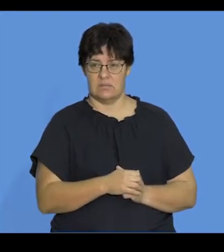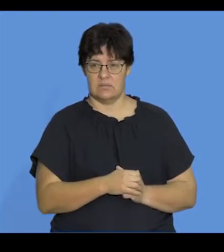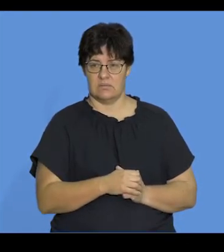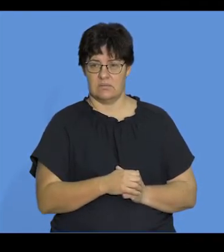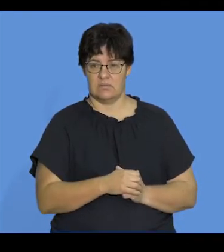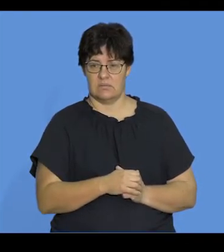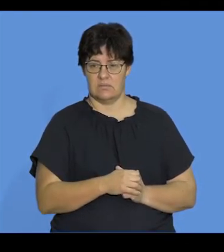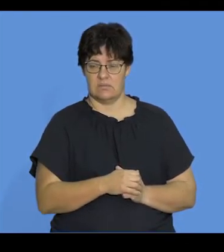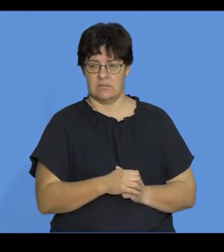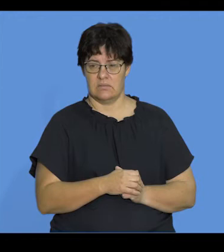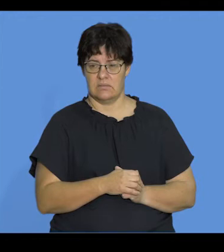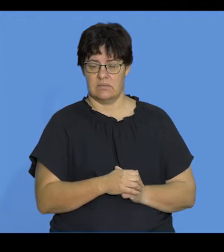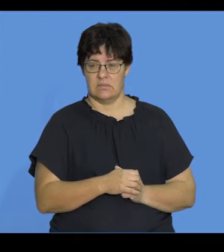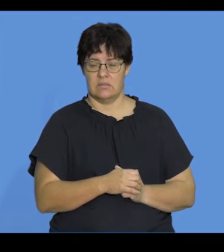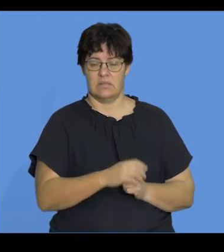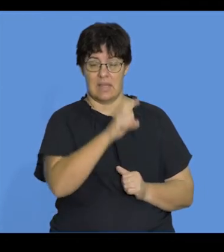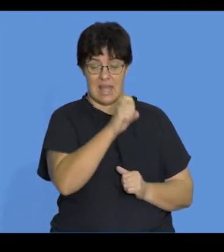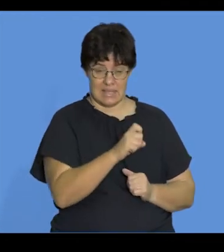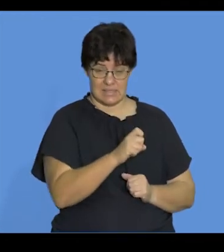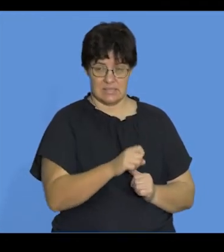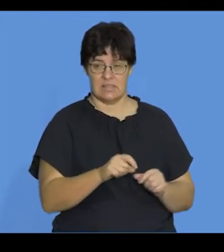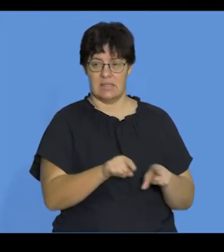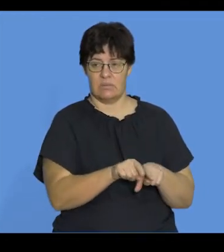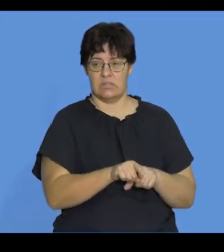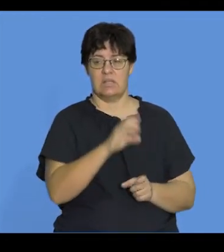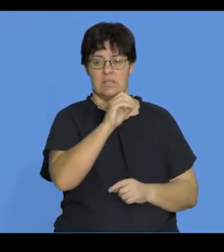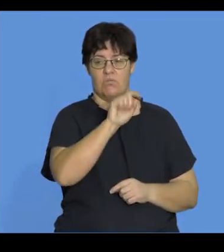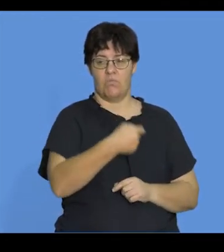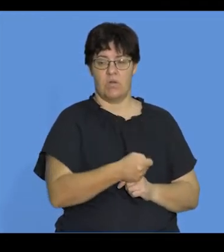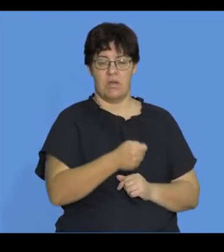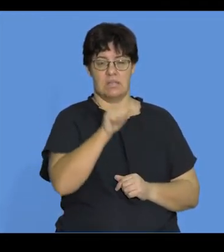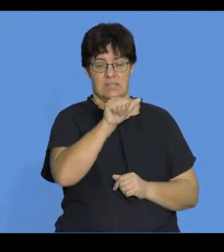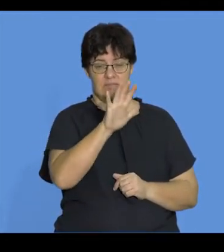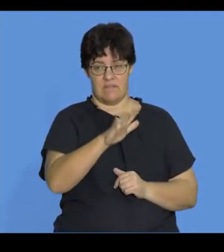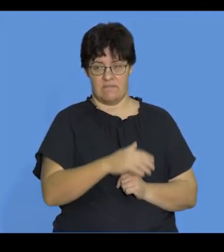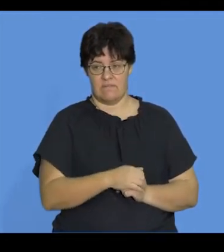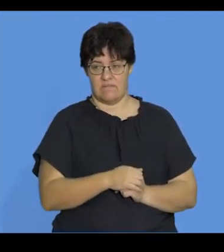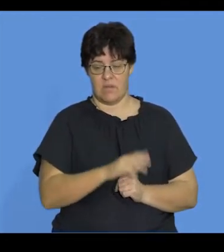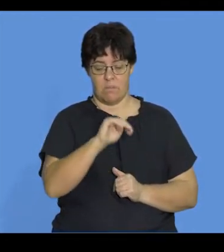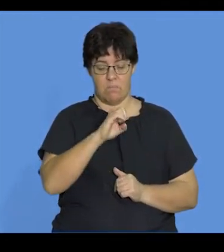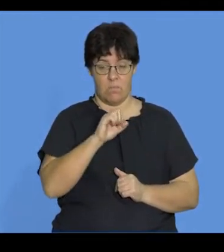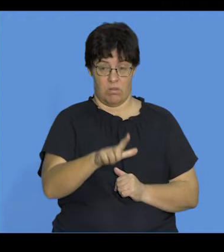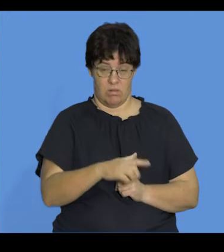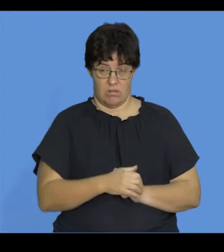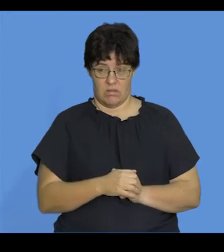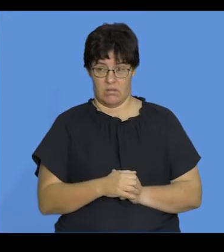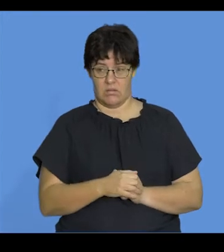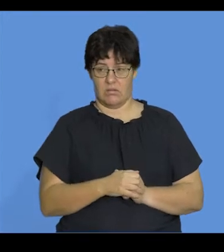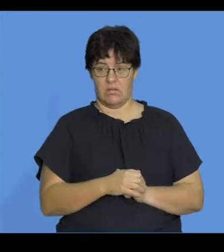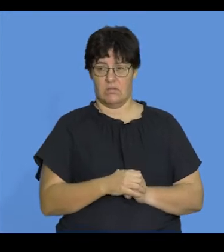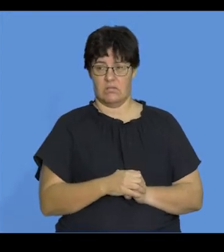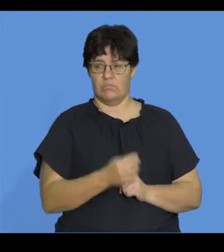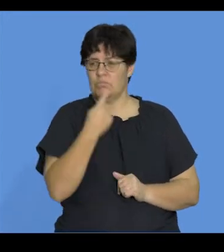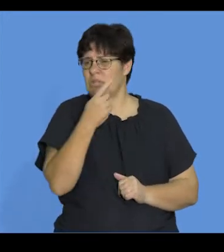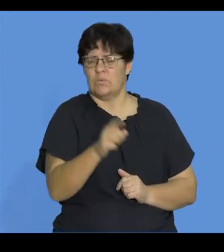if you can go back to that, okay, we are saying X is equals to 0.65 moles, right?